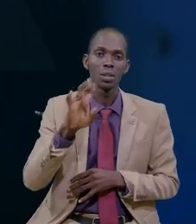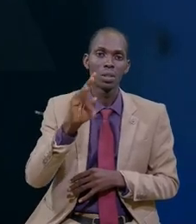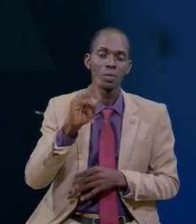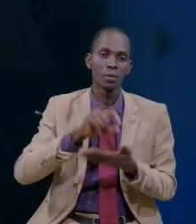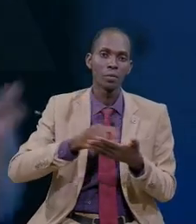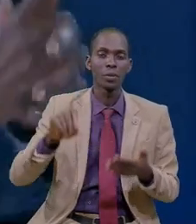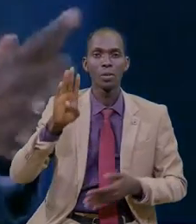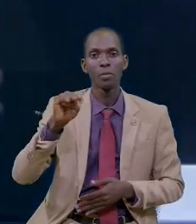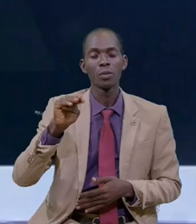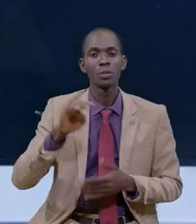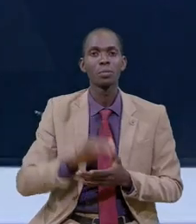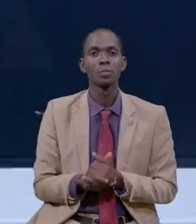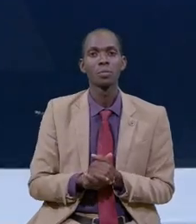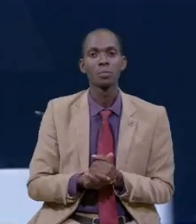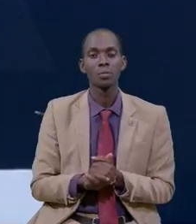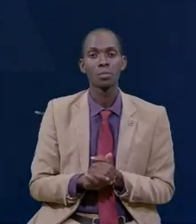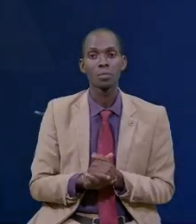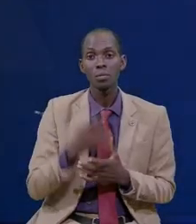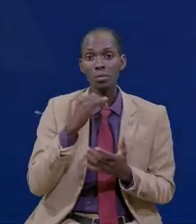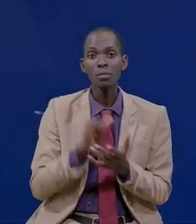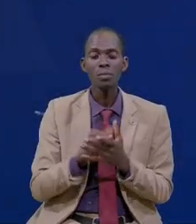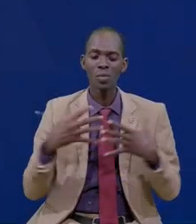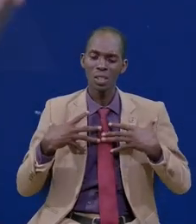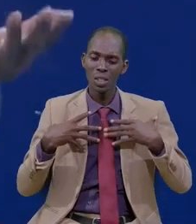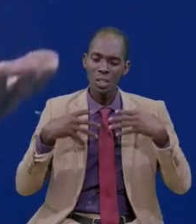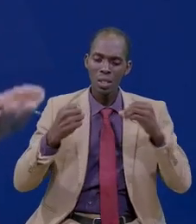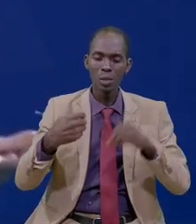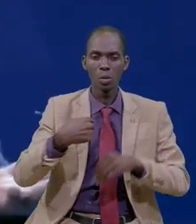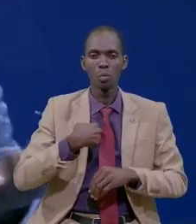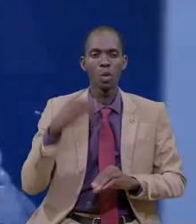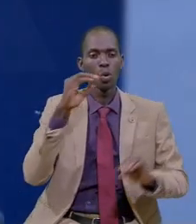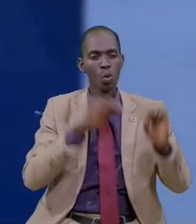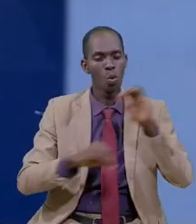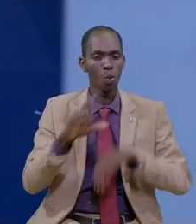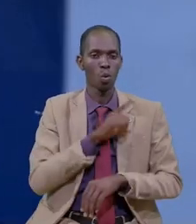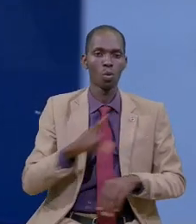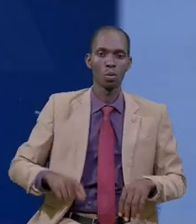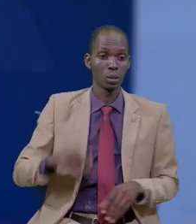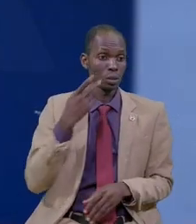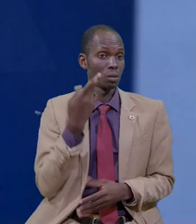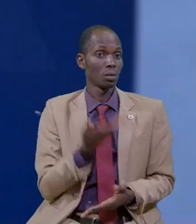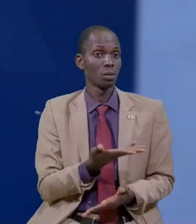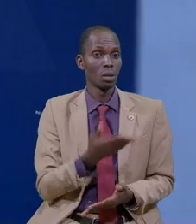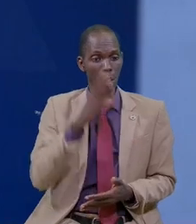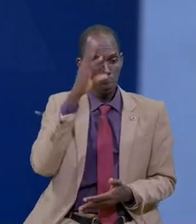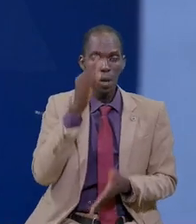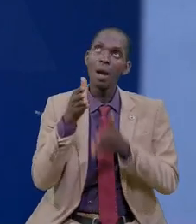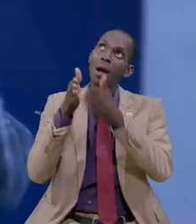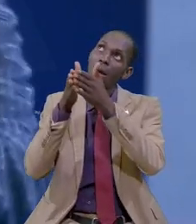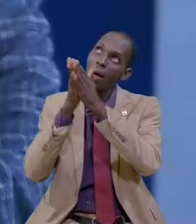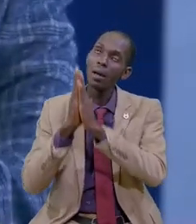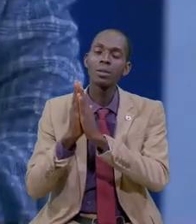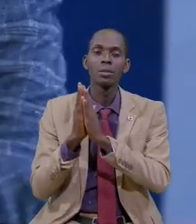14. Verset 14. It says, "Heal me, O Lord." He was asking. Il dit, guéris-moi, Éternel. Il